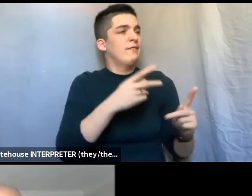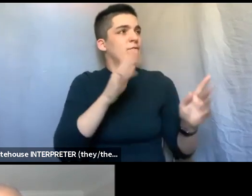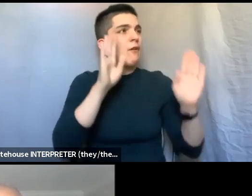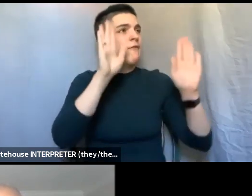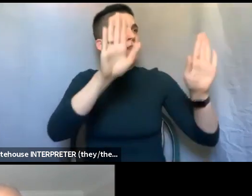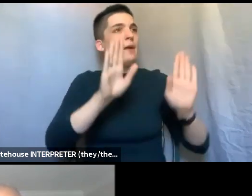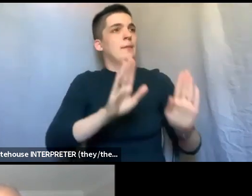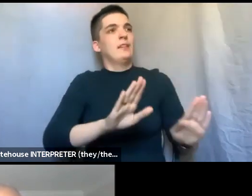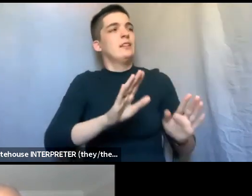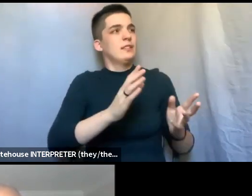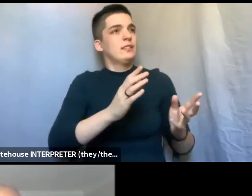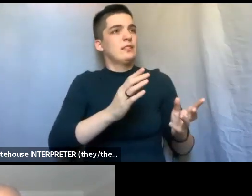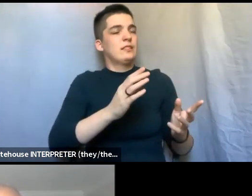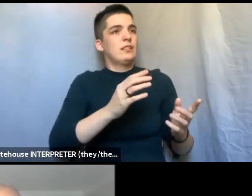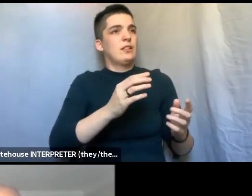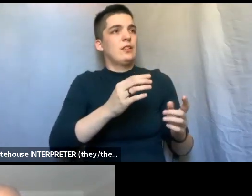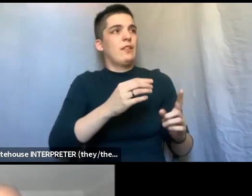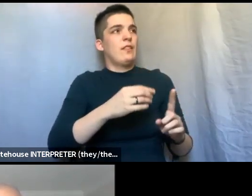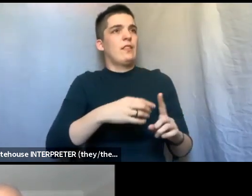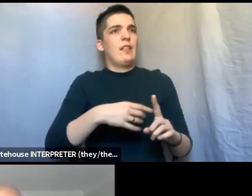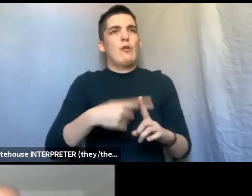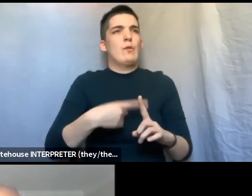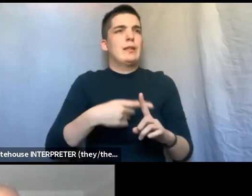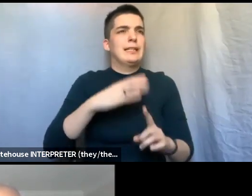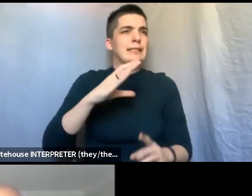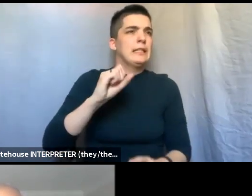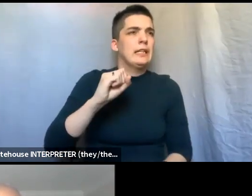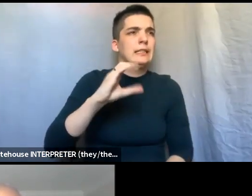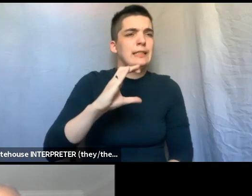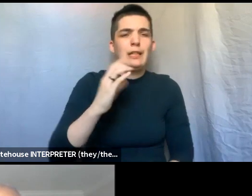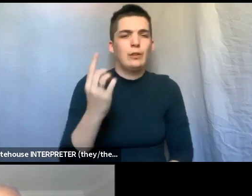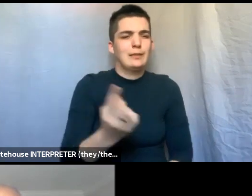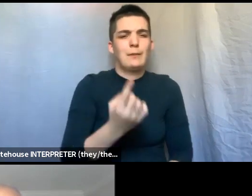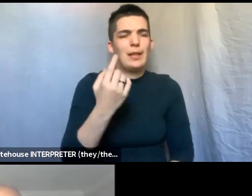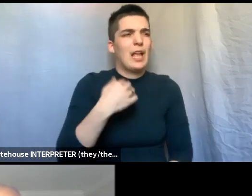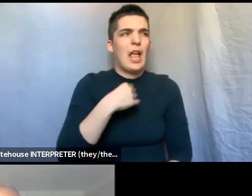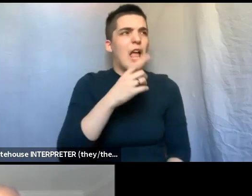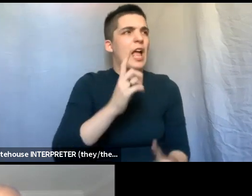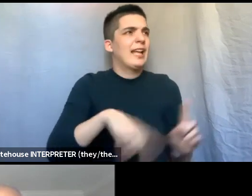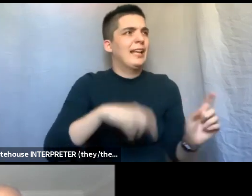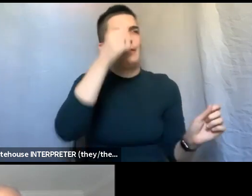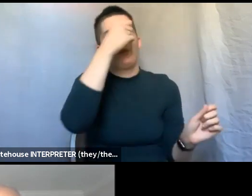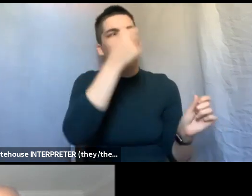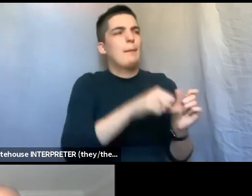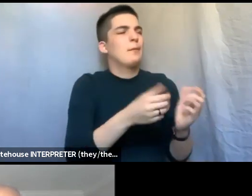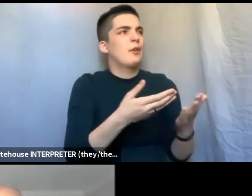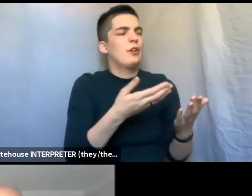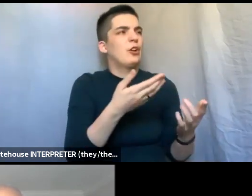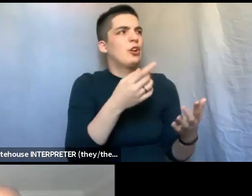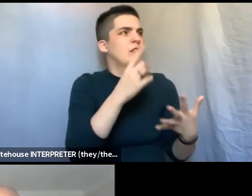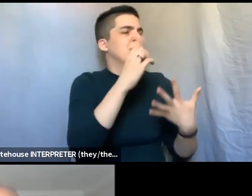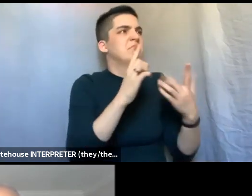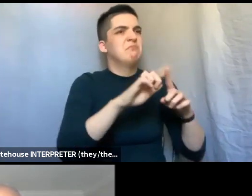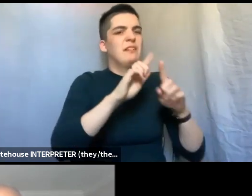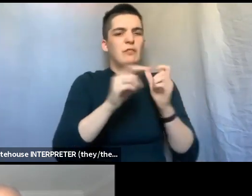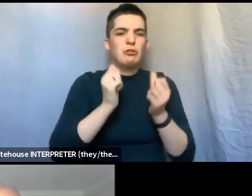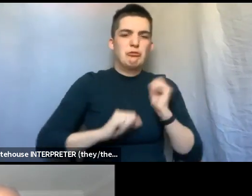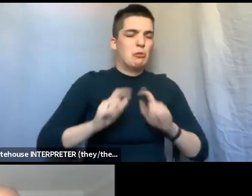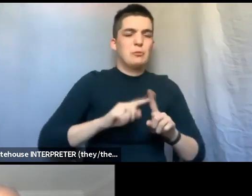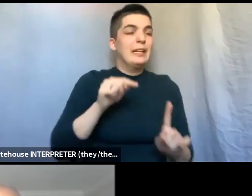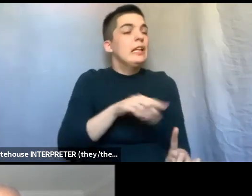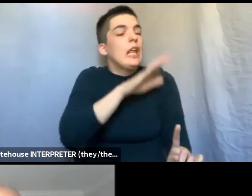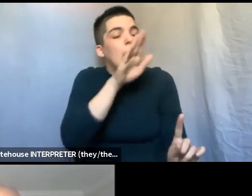and renting CSC or something to right. do. I mean, I can't even remember the name of the shows, but he never stopped doing whatever